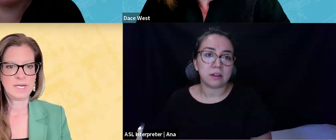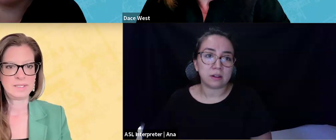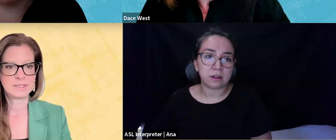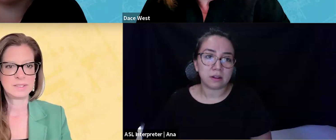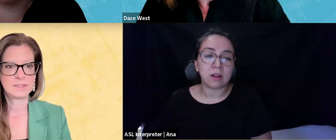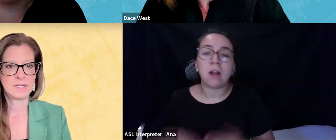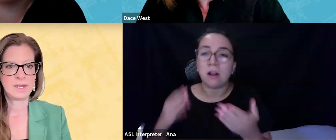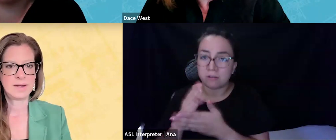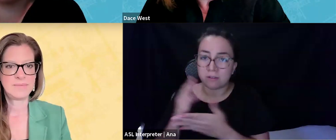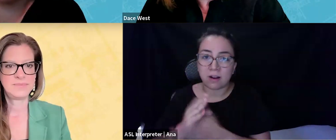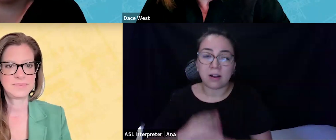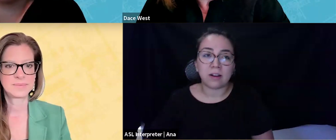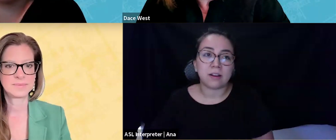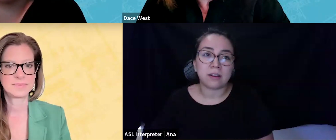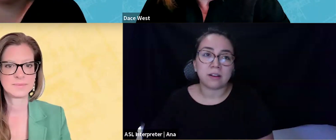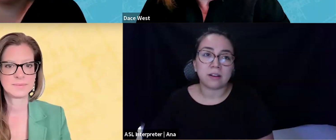All right.